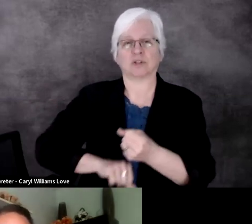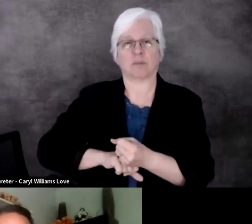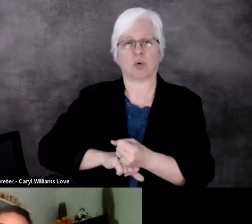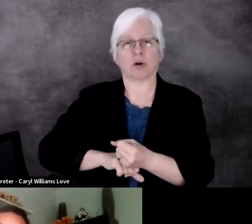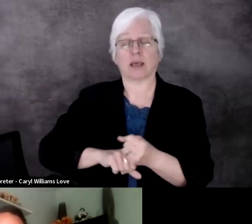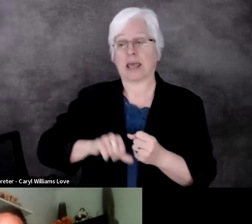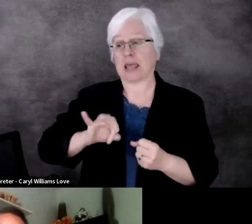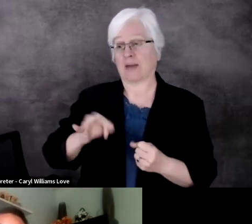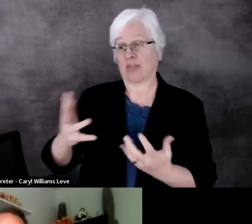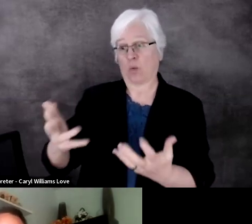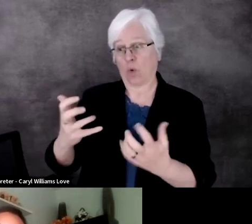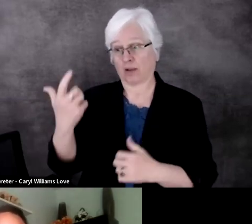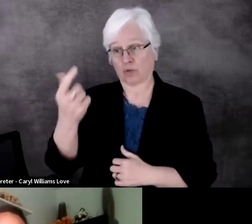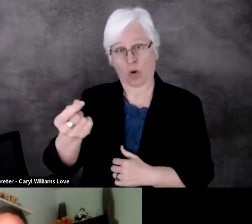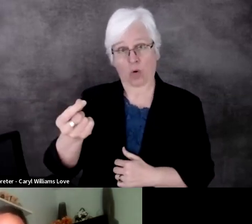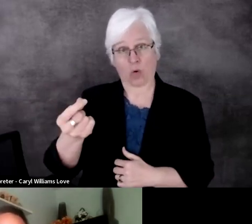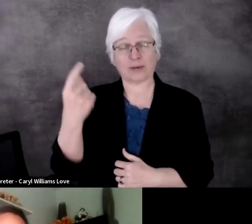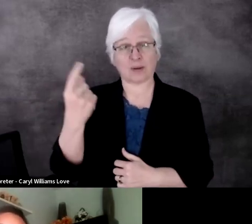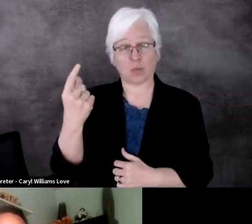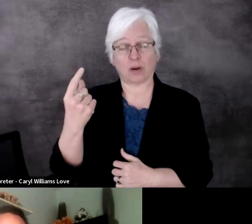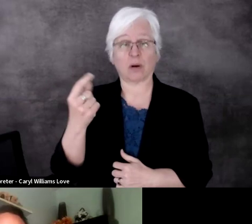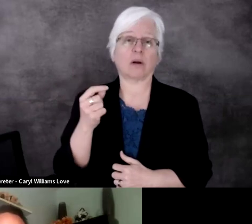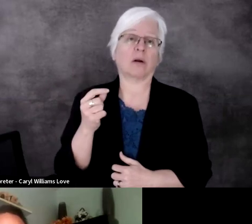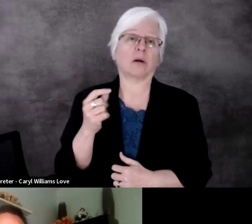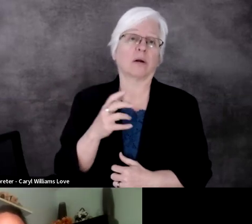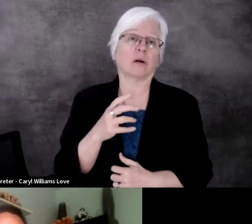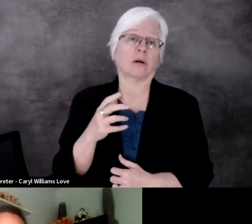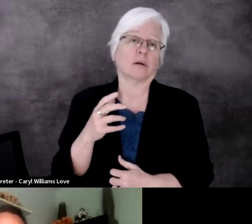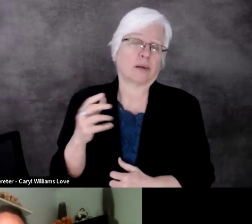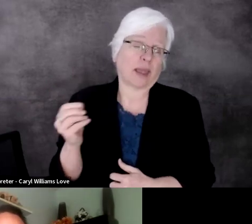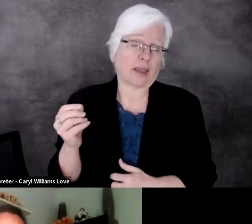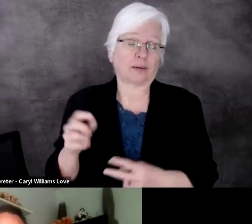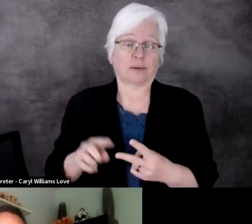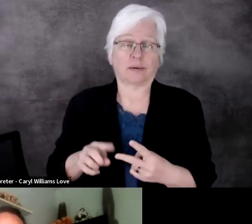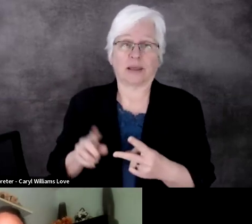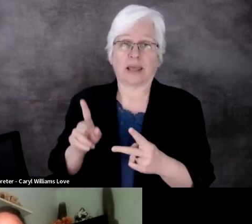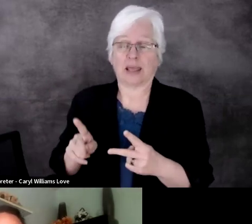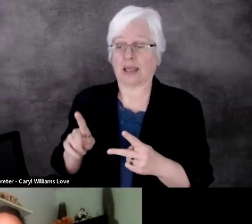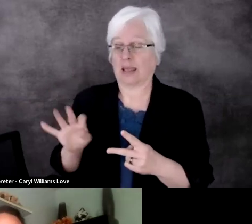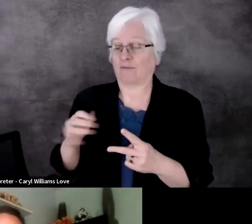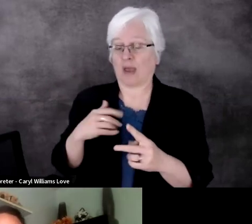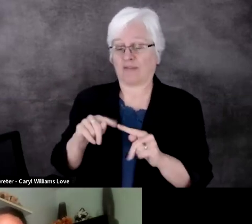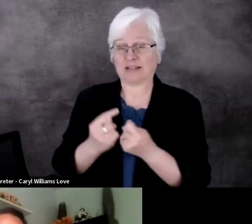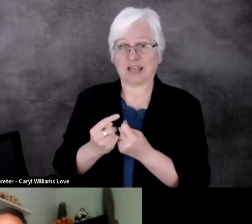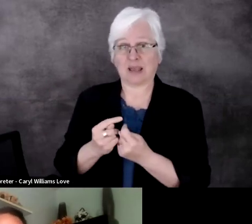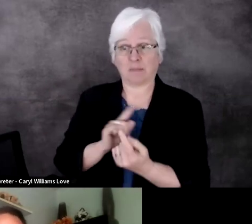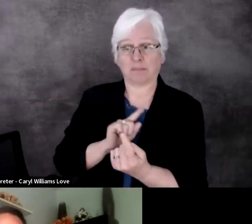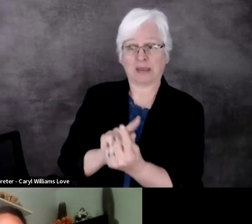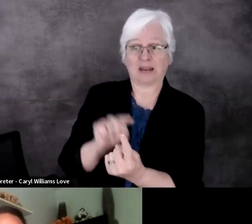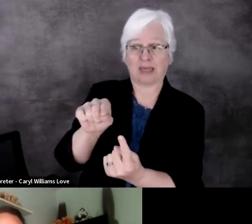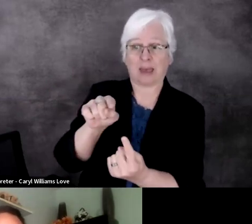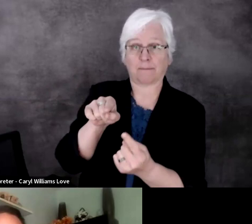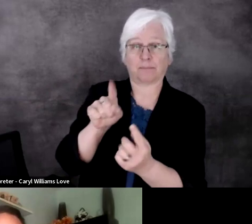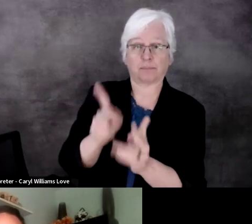they want to go somewhere, but if you are having people go out to meet somebody in their moment of crisis, that they are equipped to support